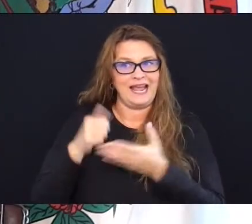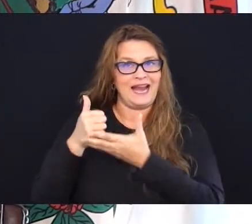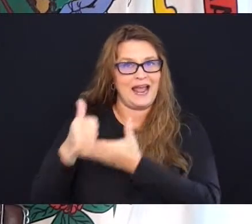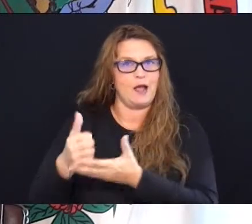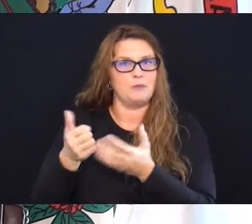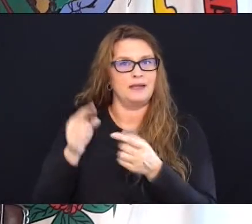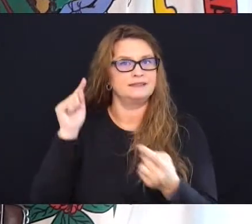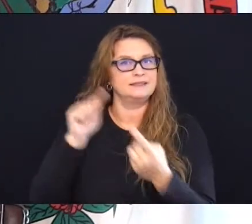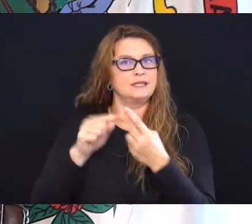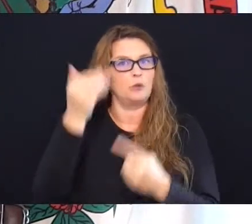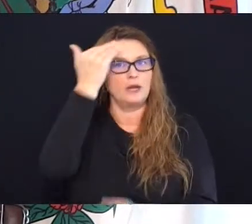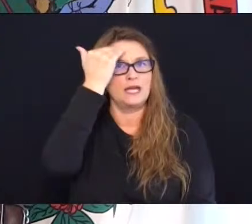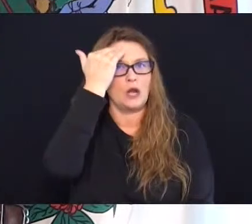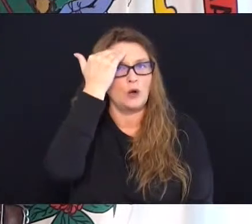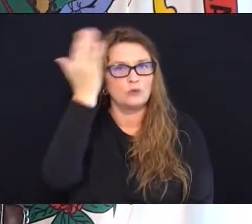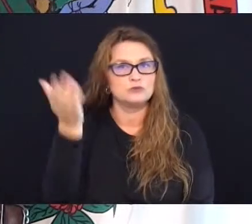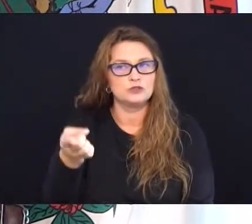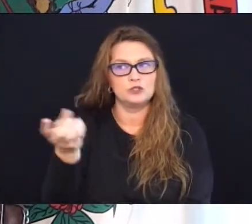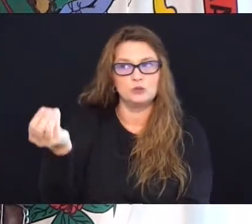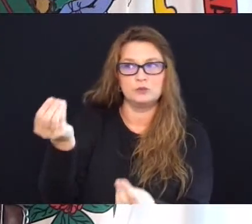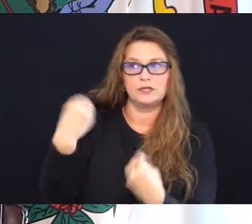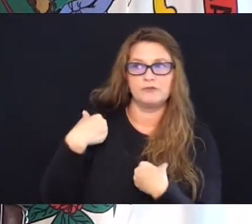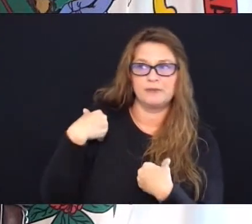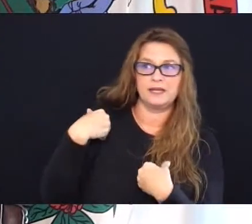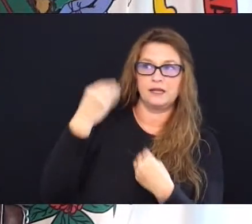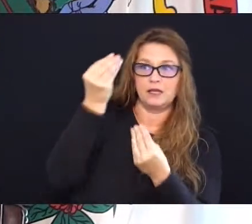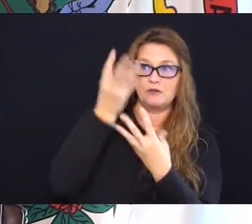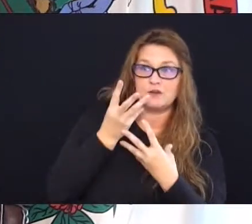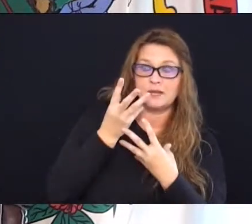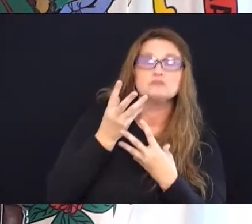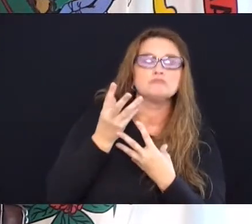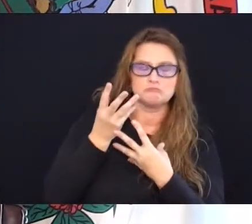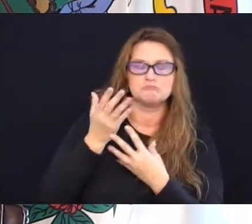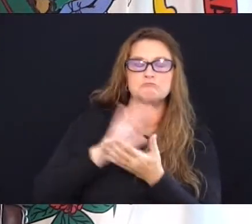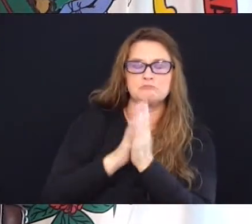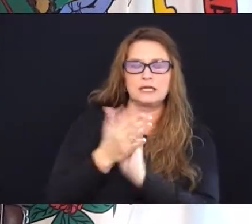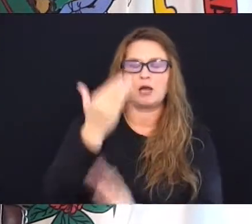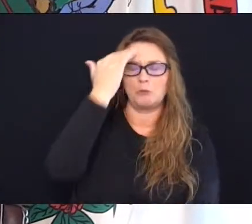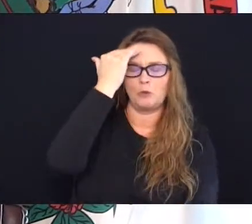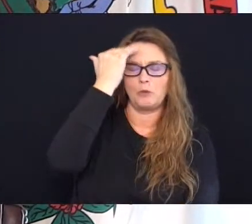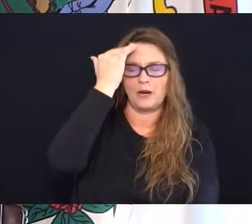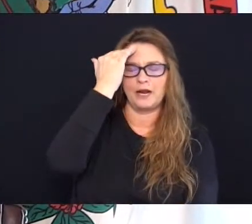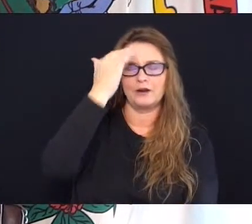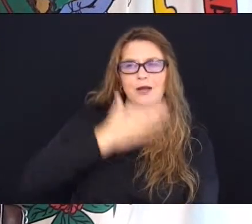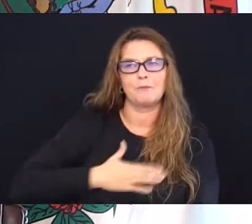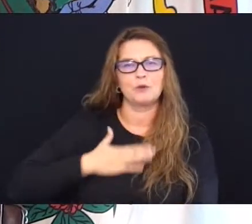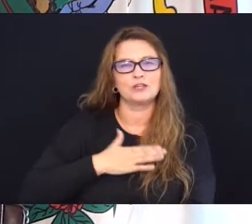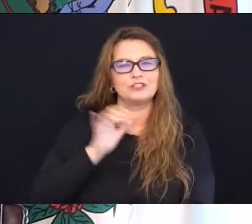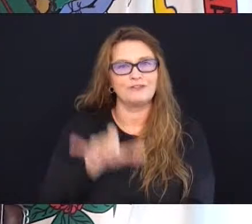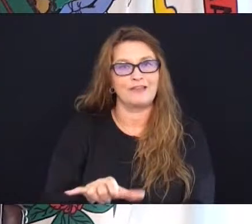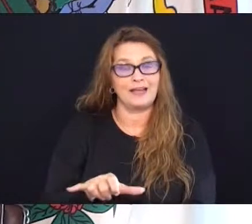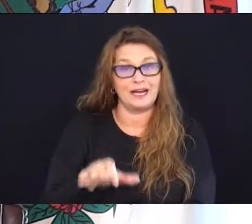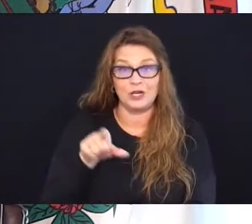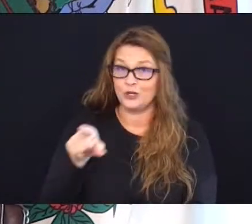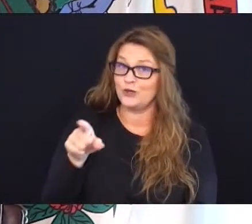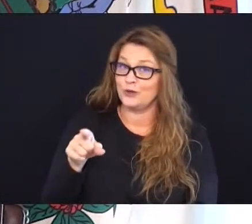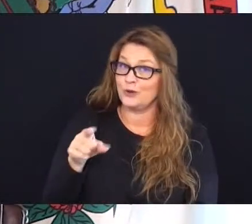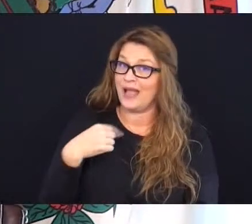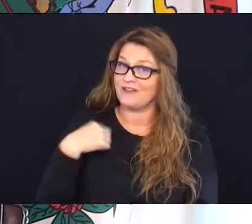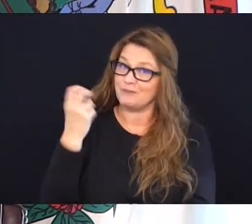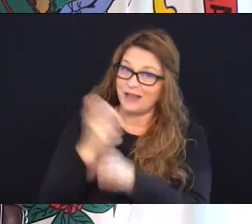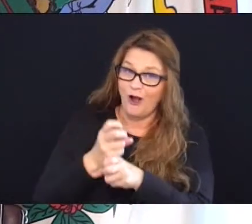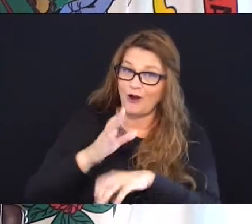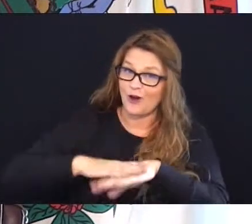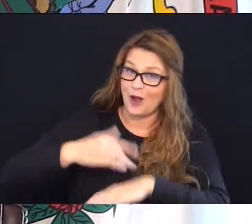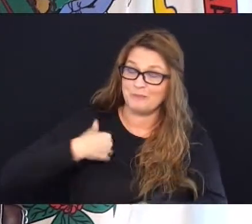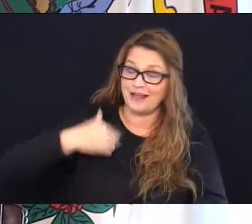we know. And so by you making us aware, and I appreciate all the times that you've done that. There's times I know you got to be tough on me, and